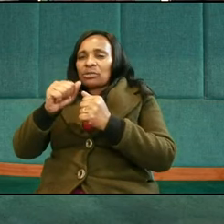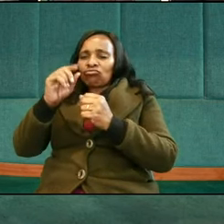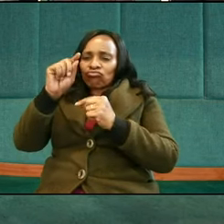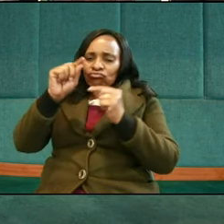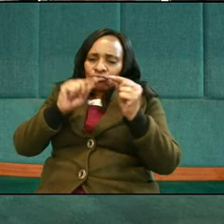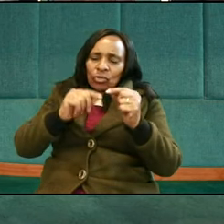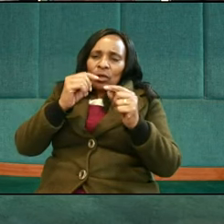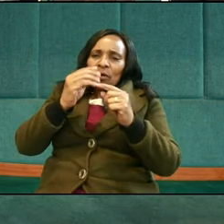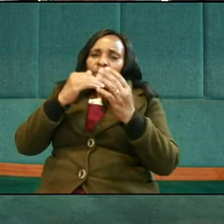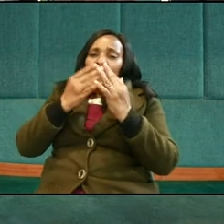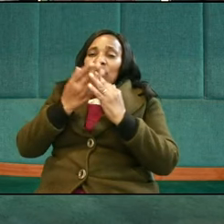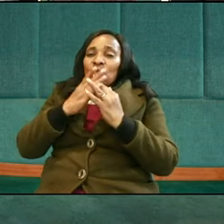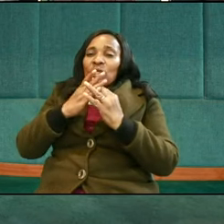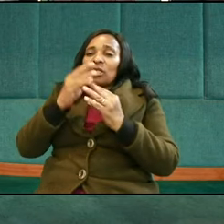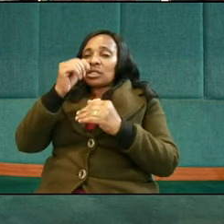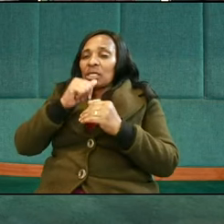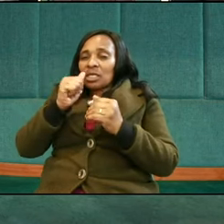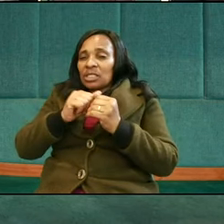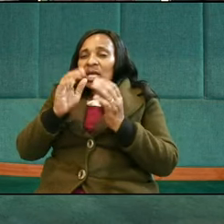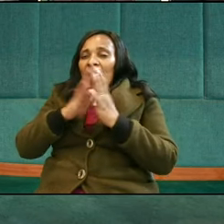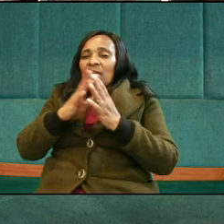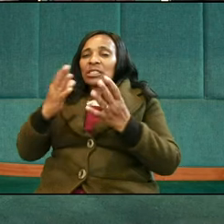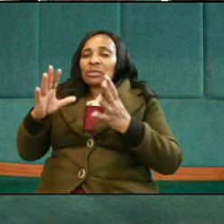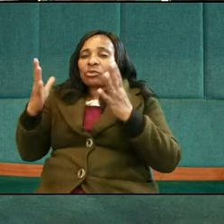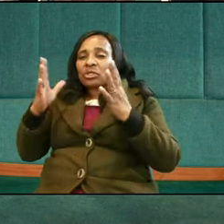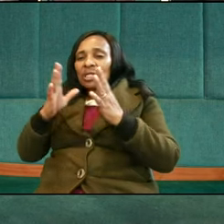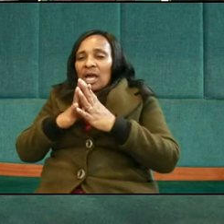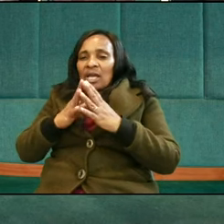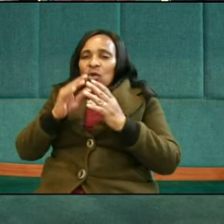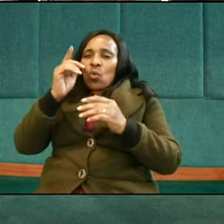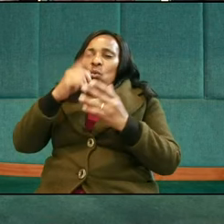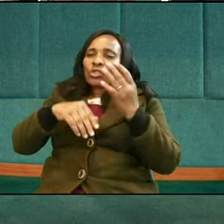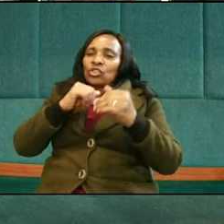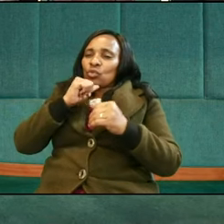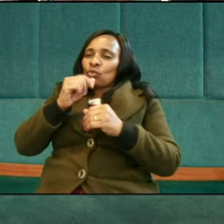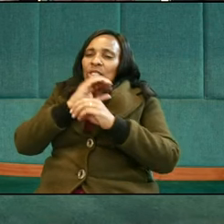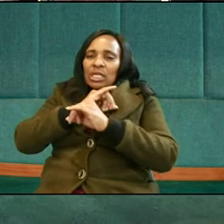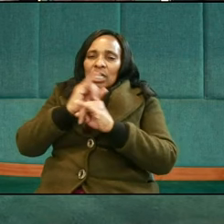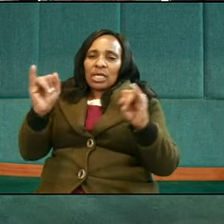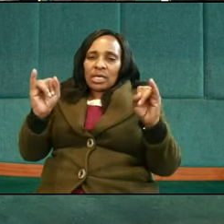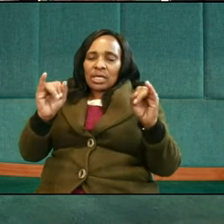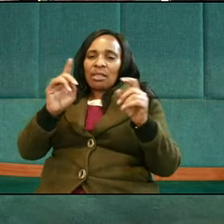between what is ceremonially unclean and what is clean.